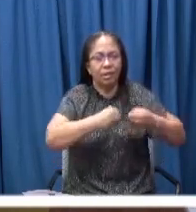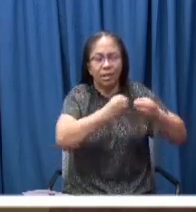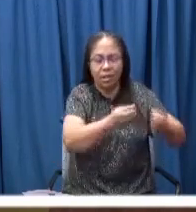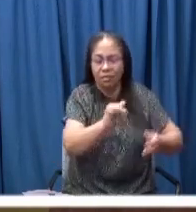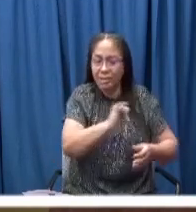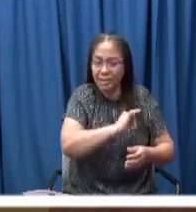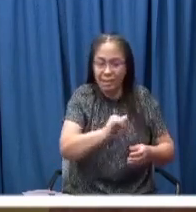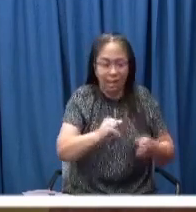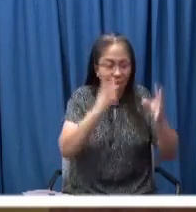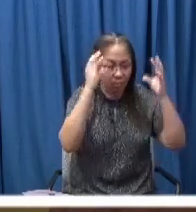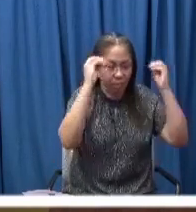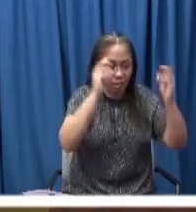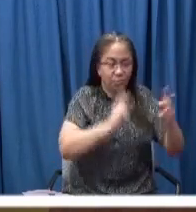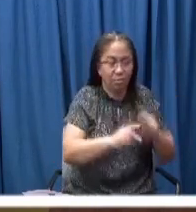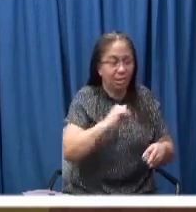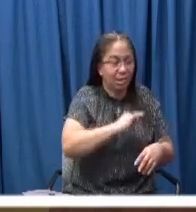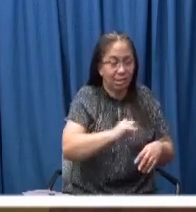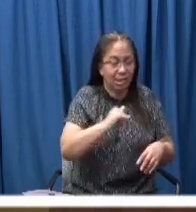people.